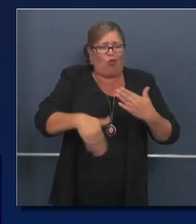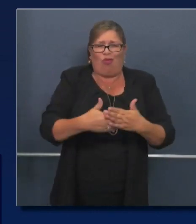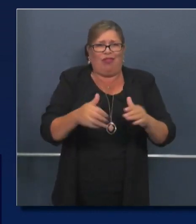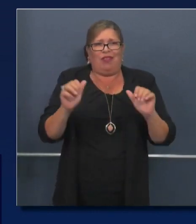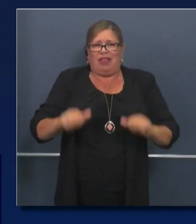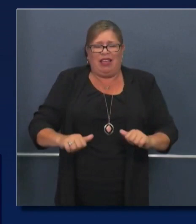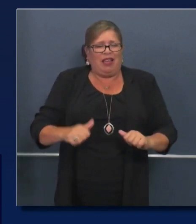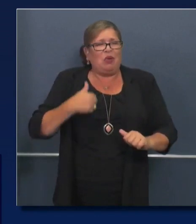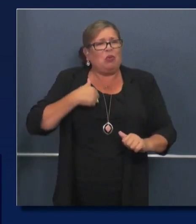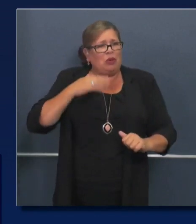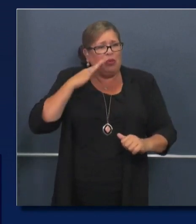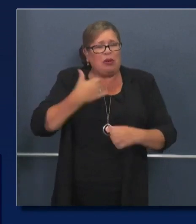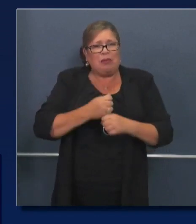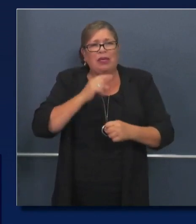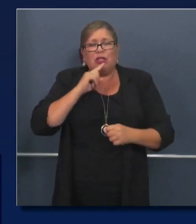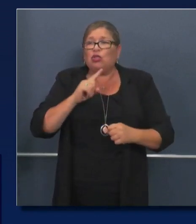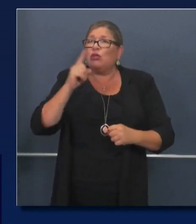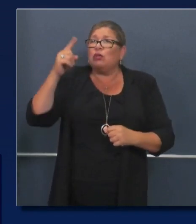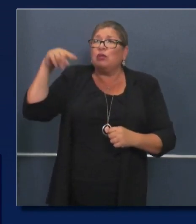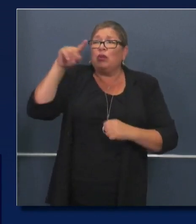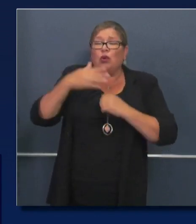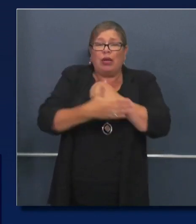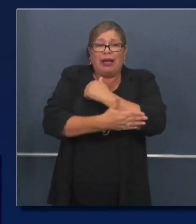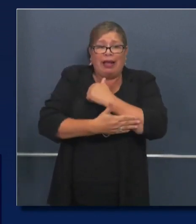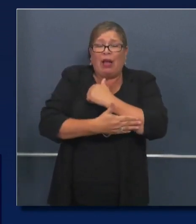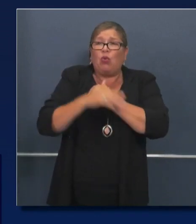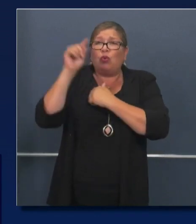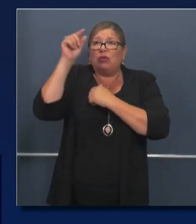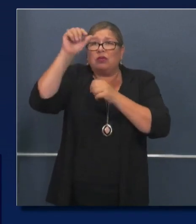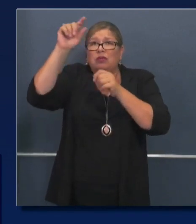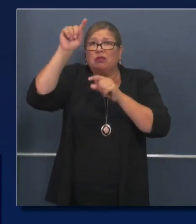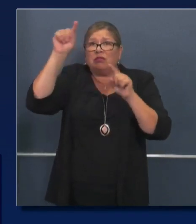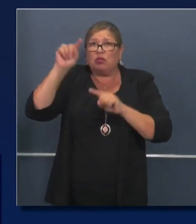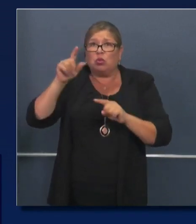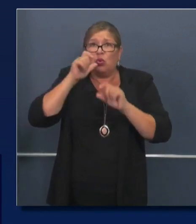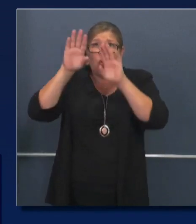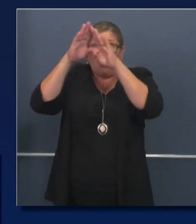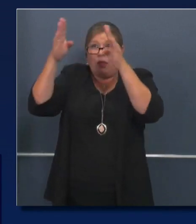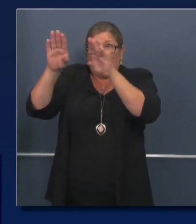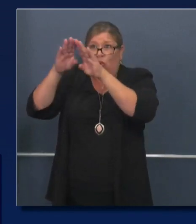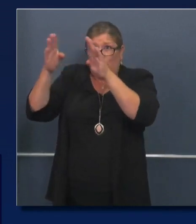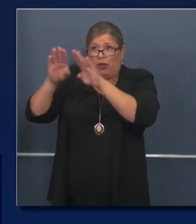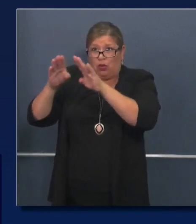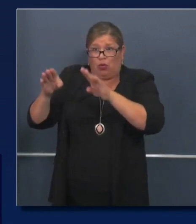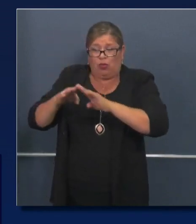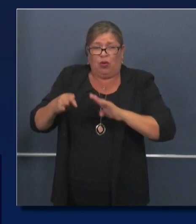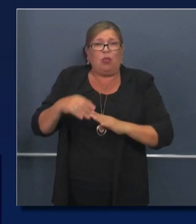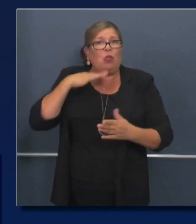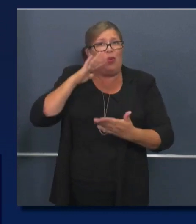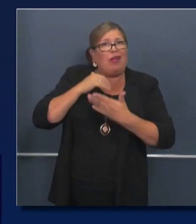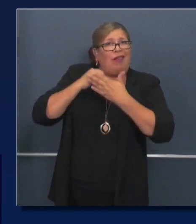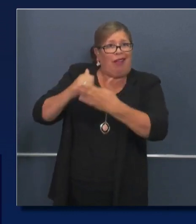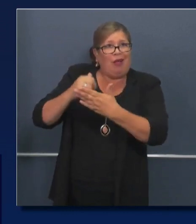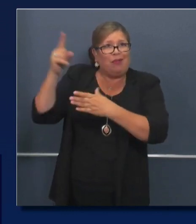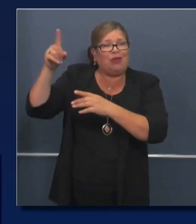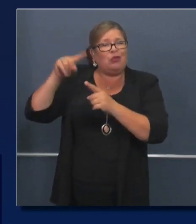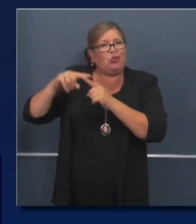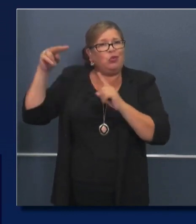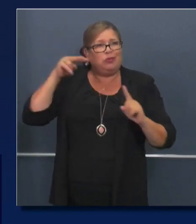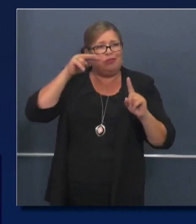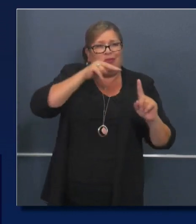meet the substantial needs of the counties that are reopening, that have to commit as part of their attestation for containment